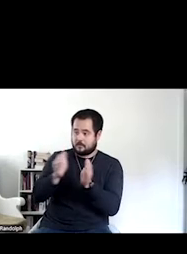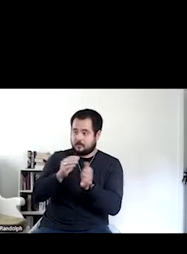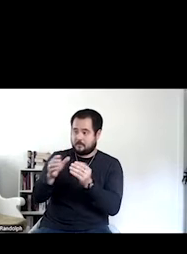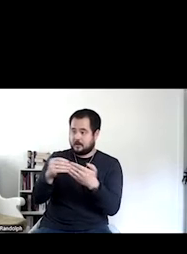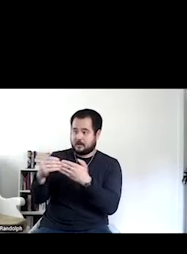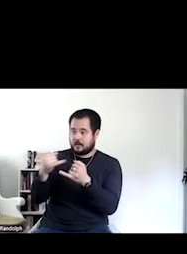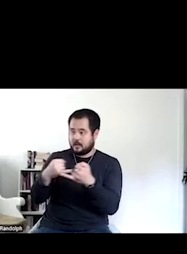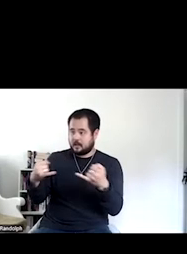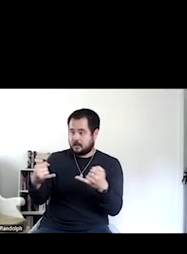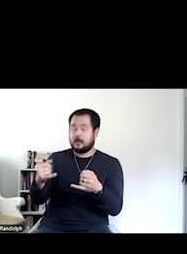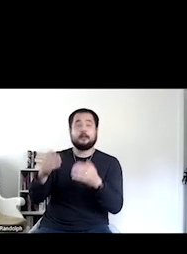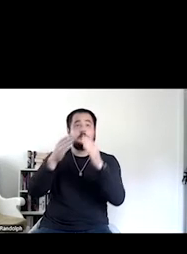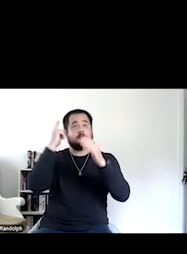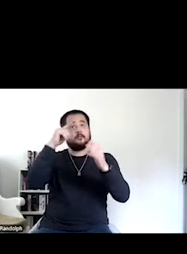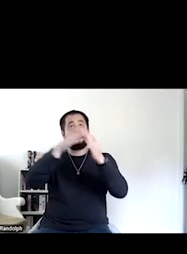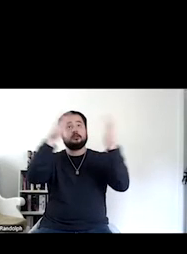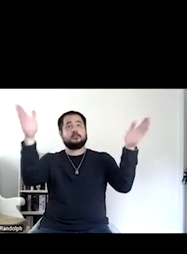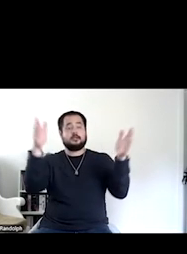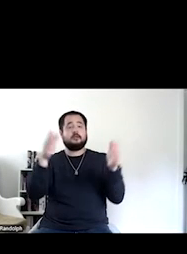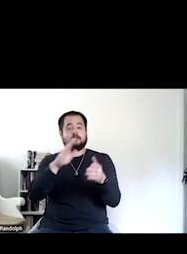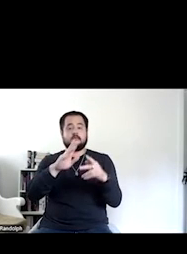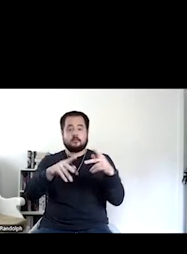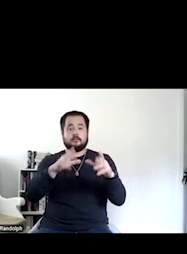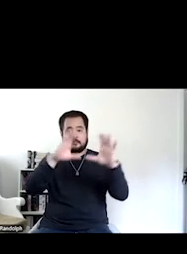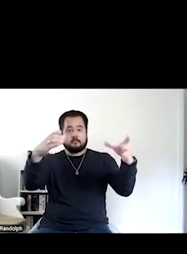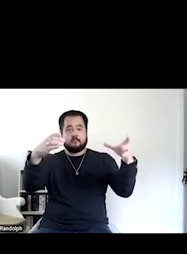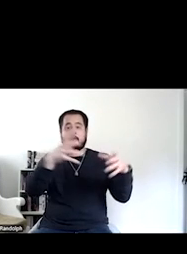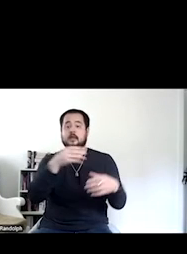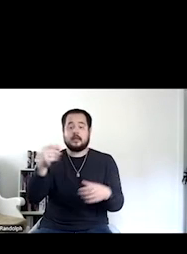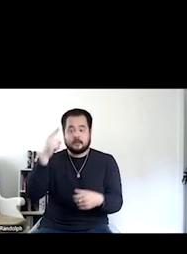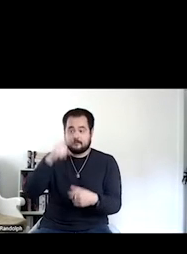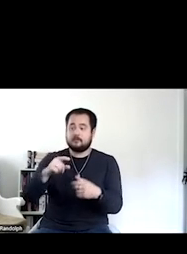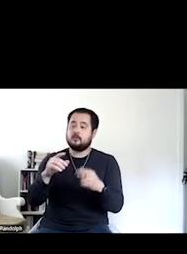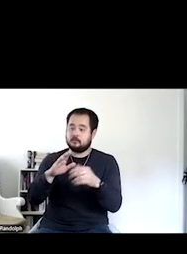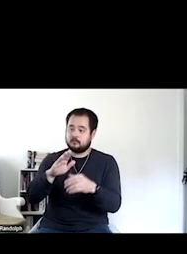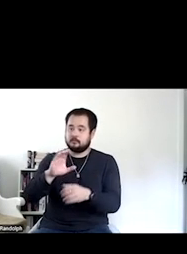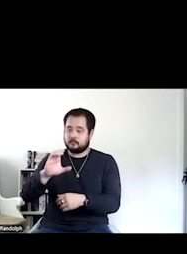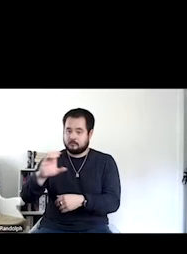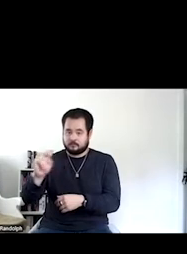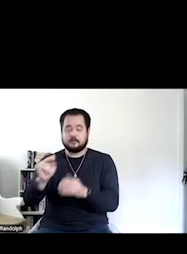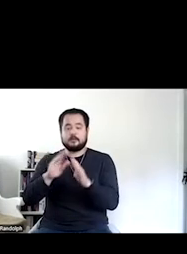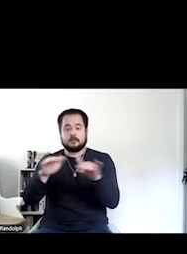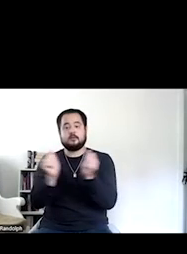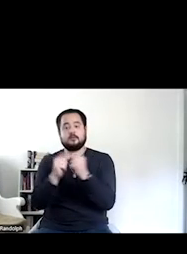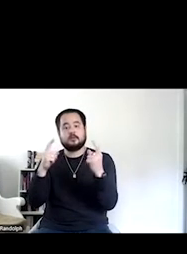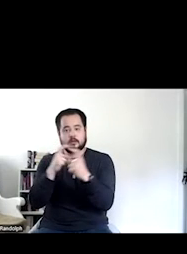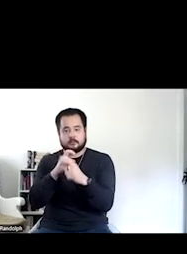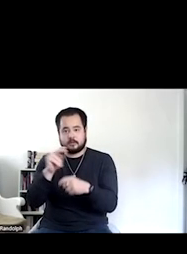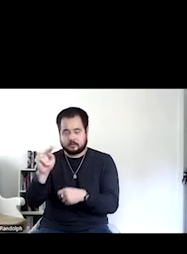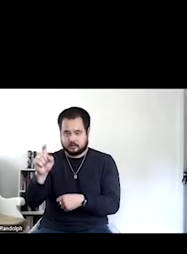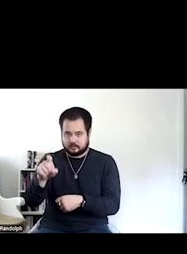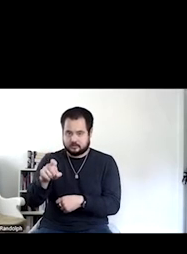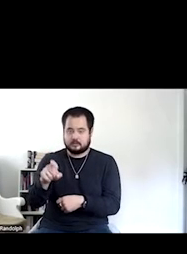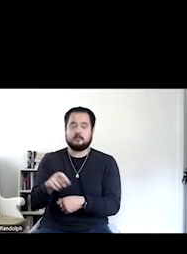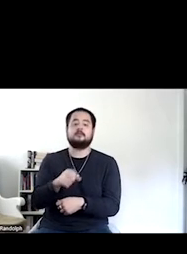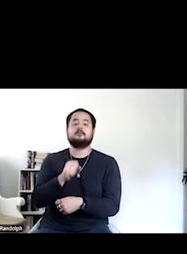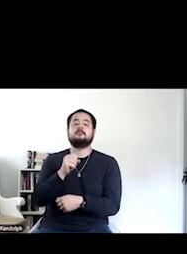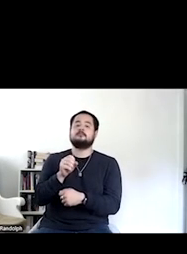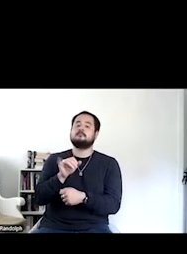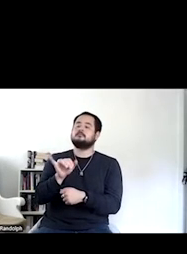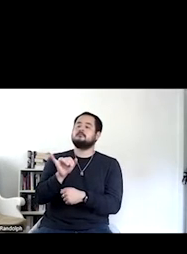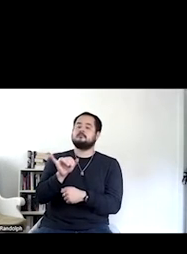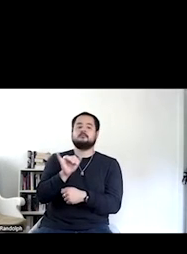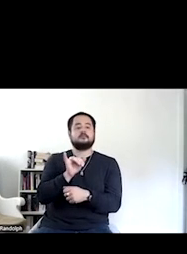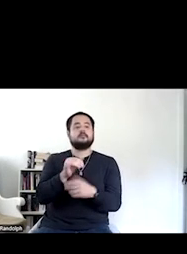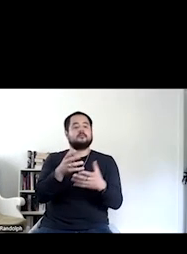for children with special healthcare challenges, and created a number of different tools, shared them with families and healthcare providers, and revised them based on the